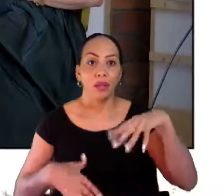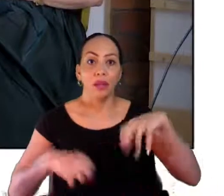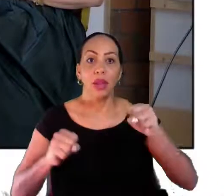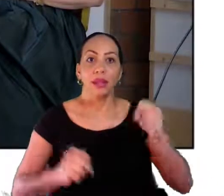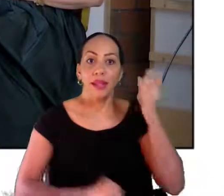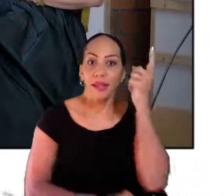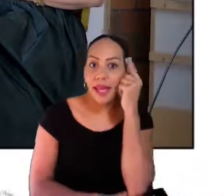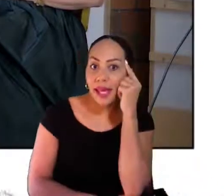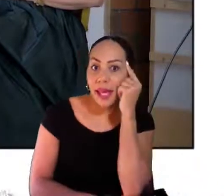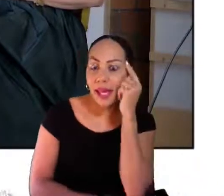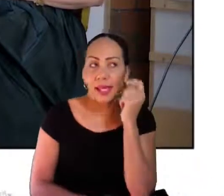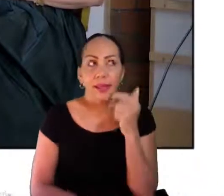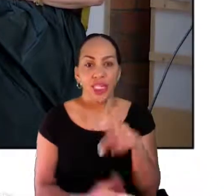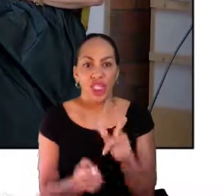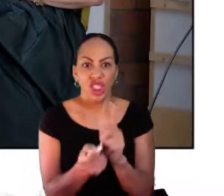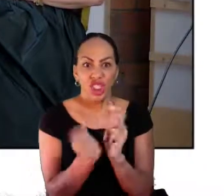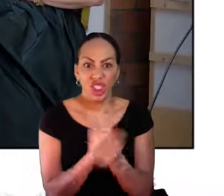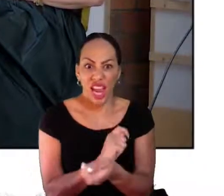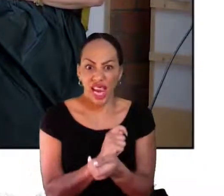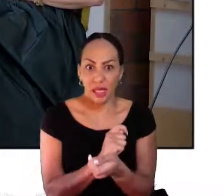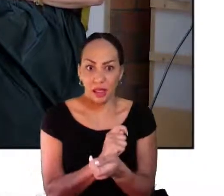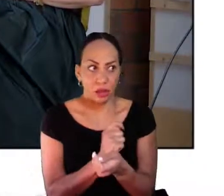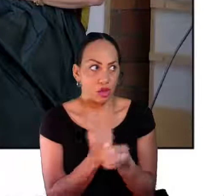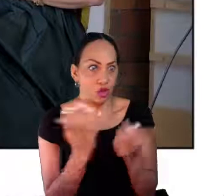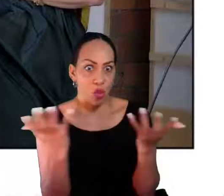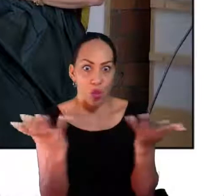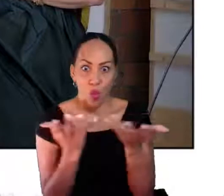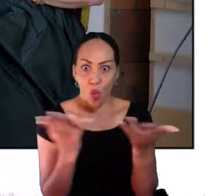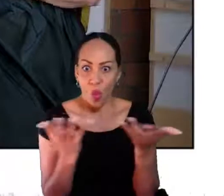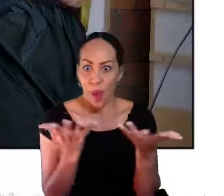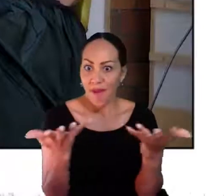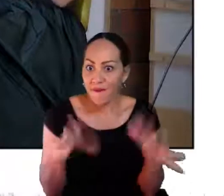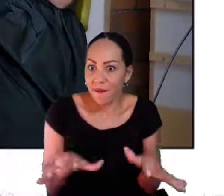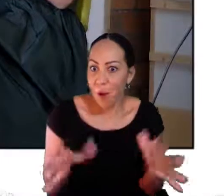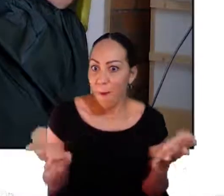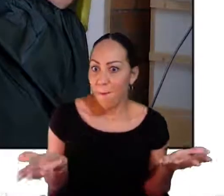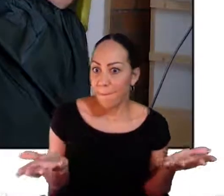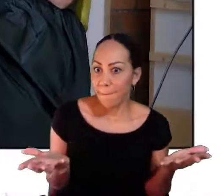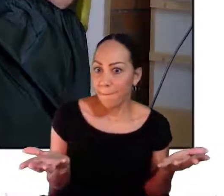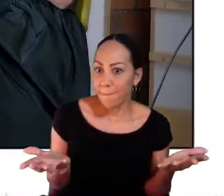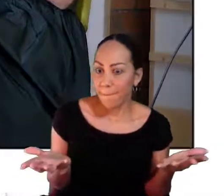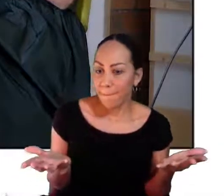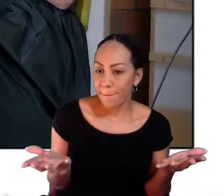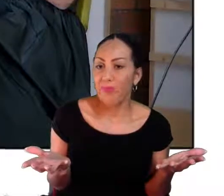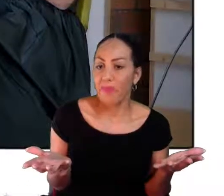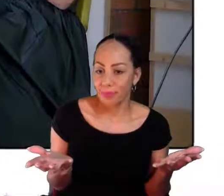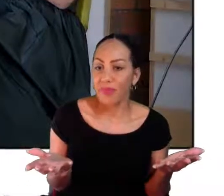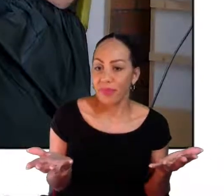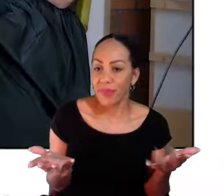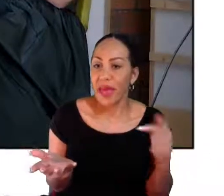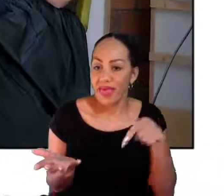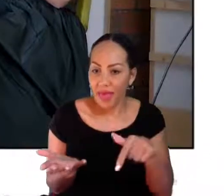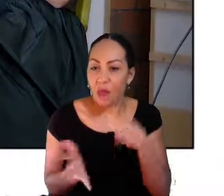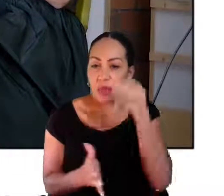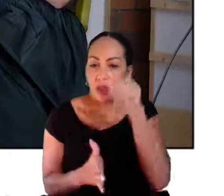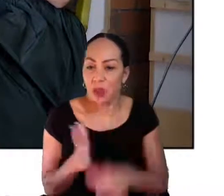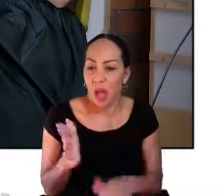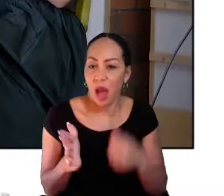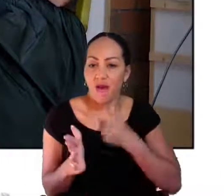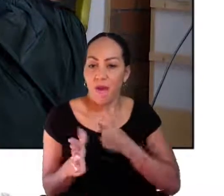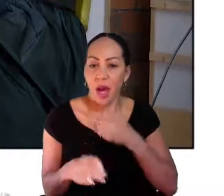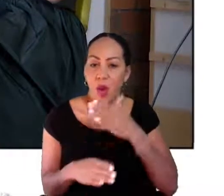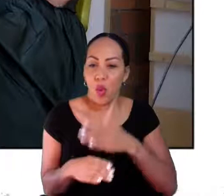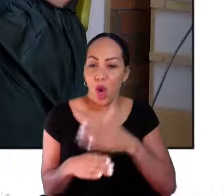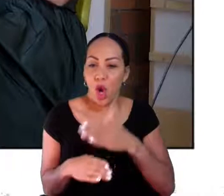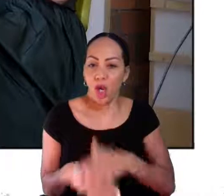come from? Became my first kind of central question in some of this work. And that came through in the way, for example, things got